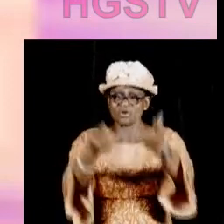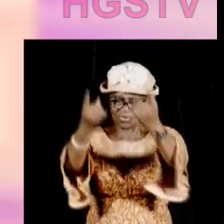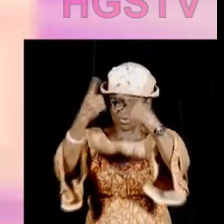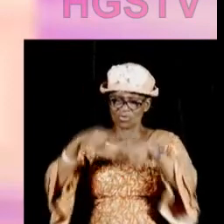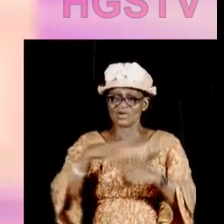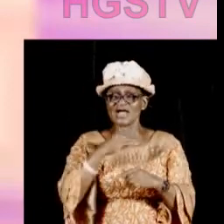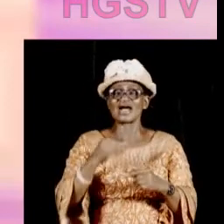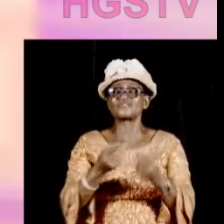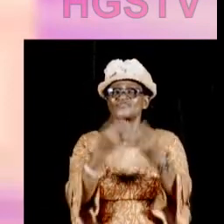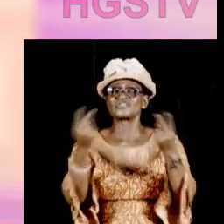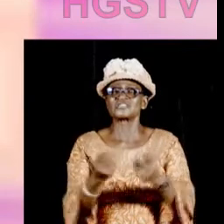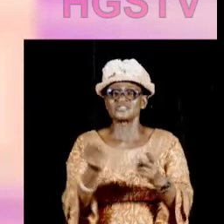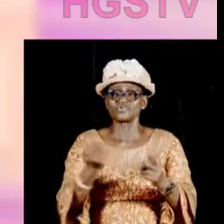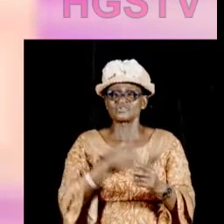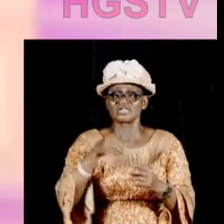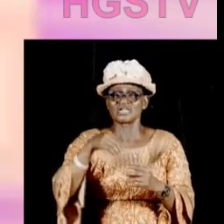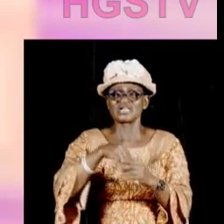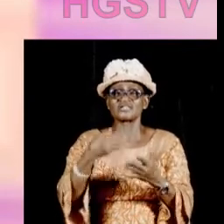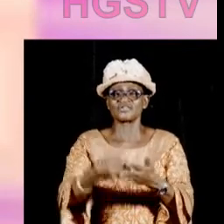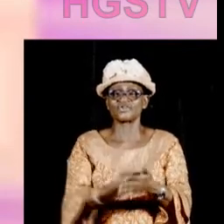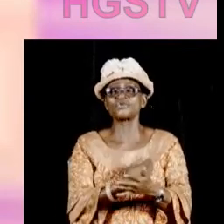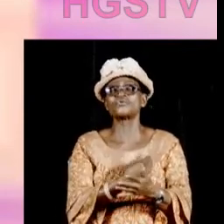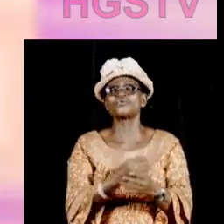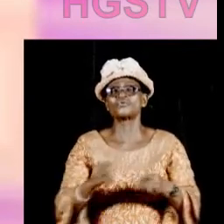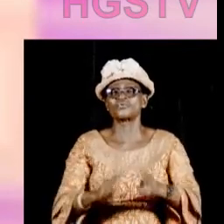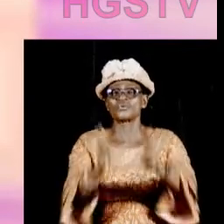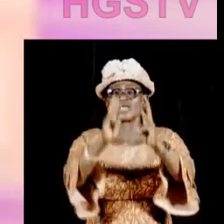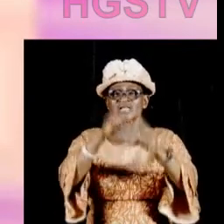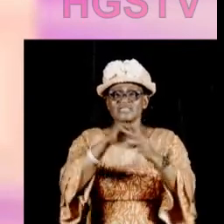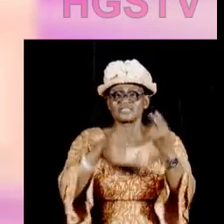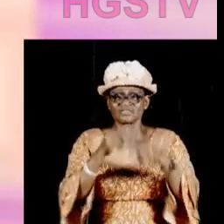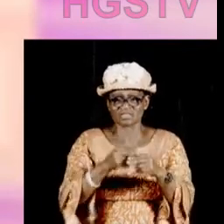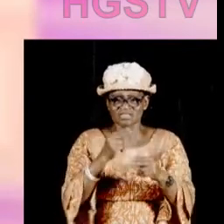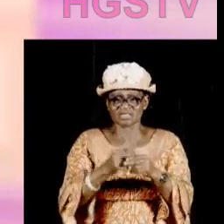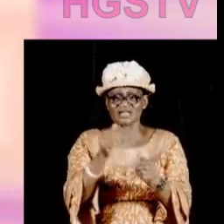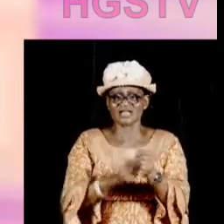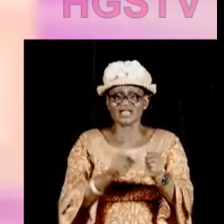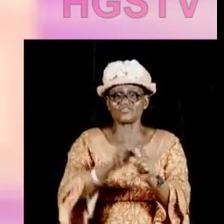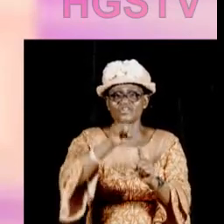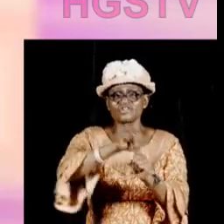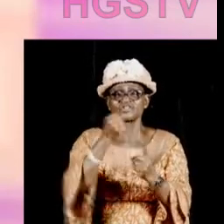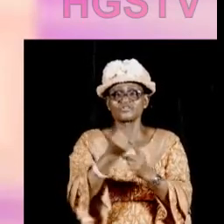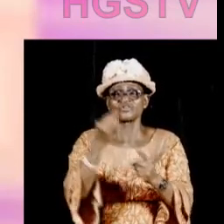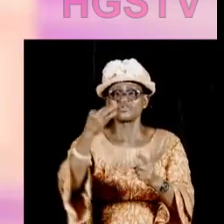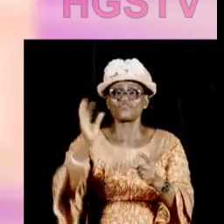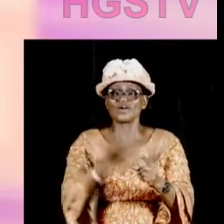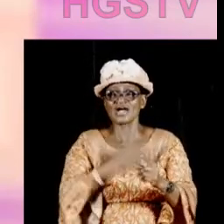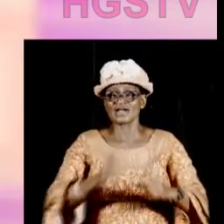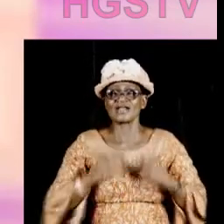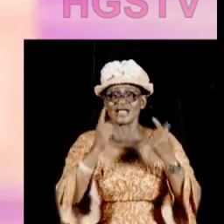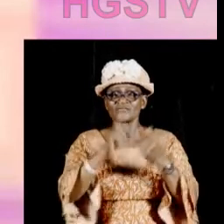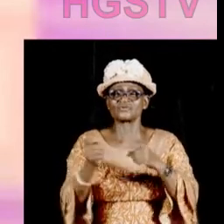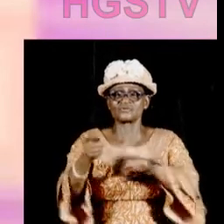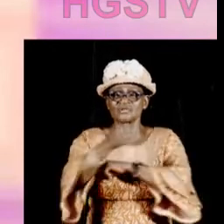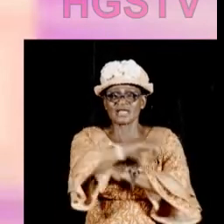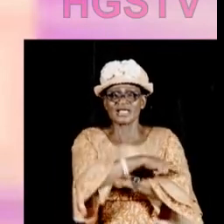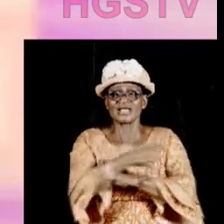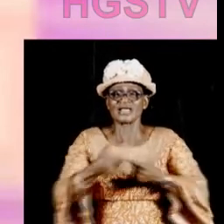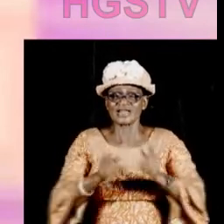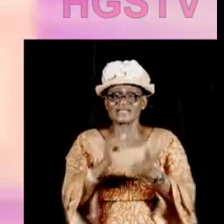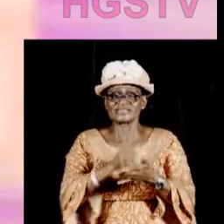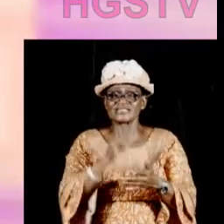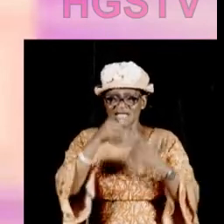visit us in a new dimension in Jesus' name. Amen. Every situation of our life today, let it